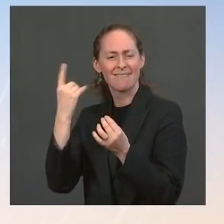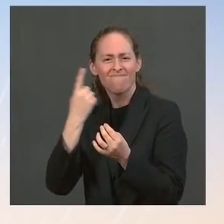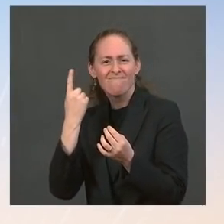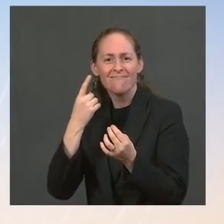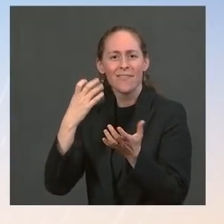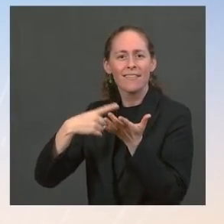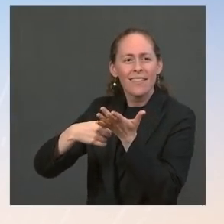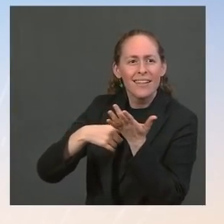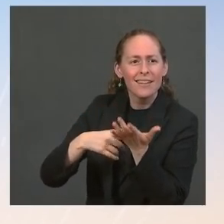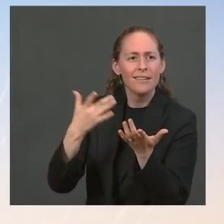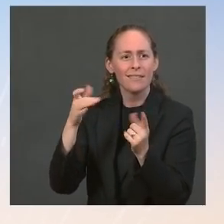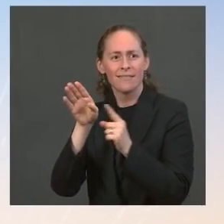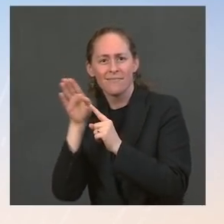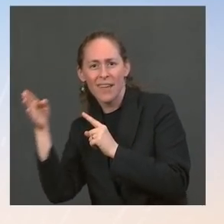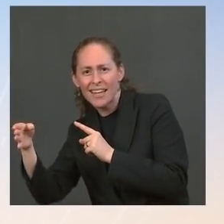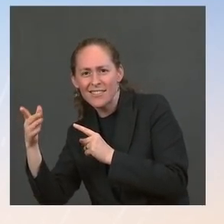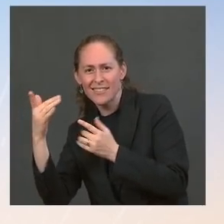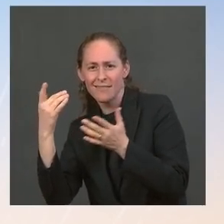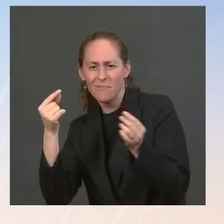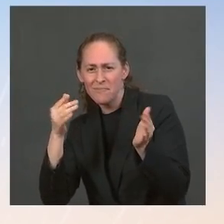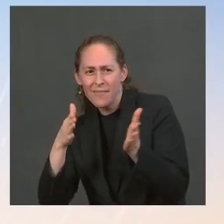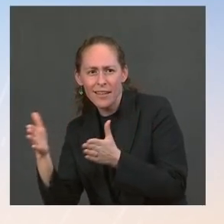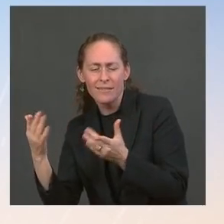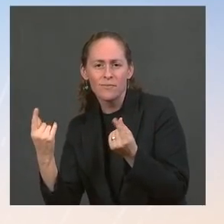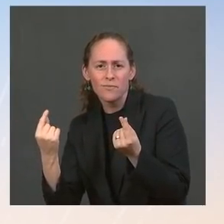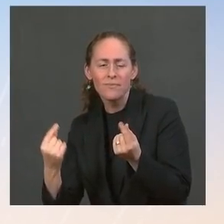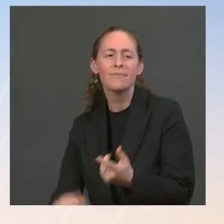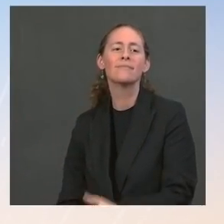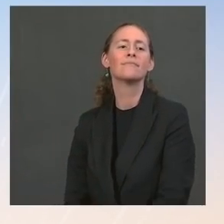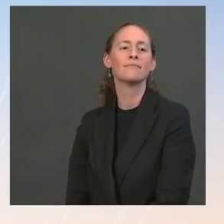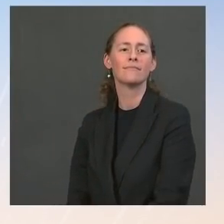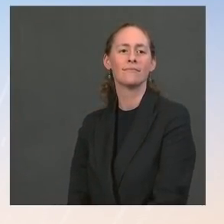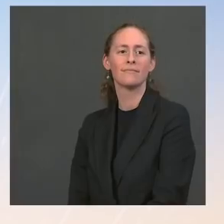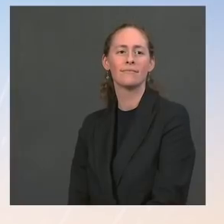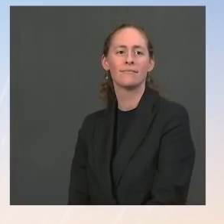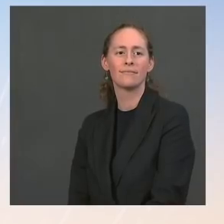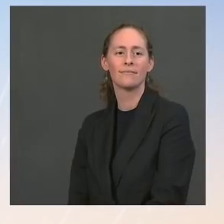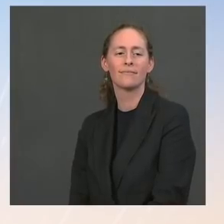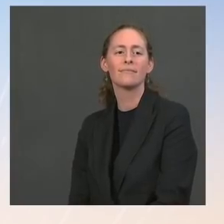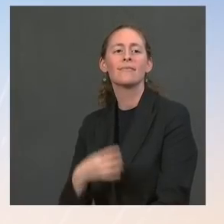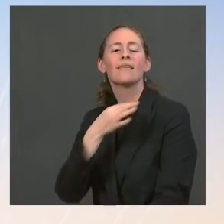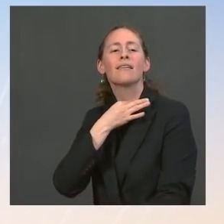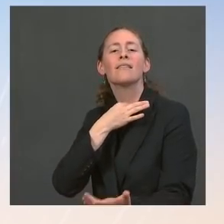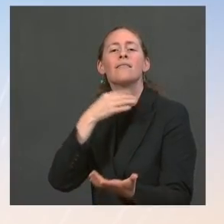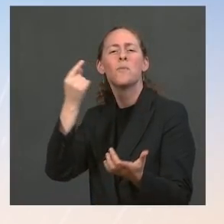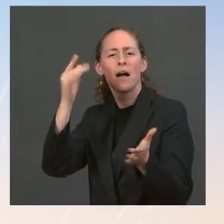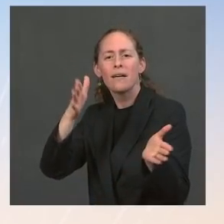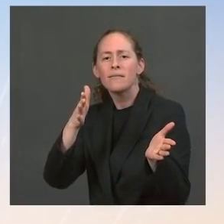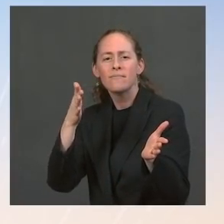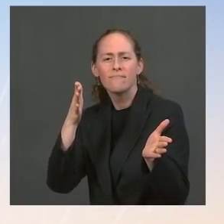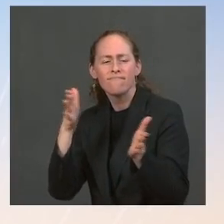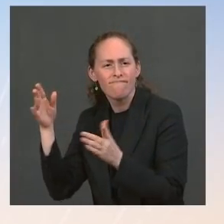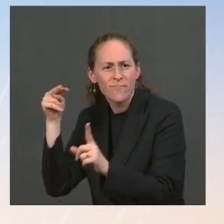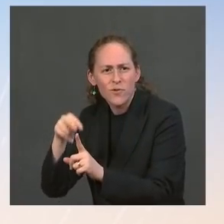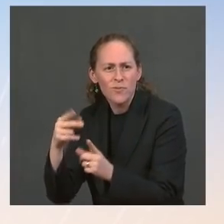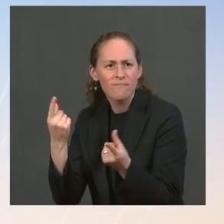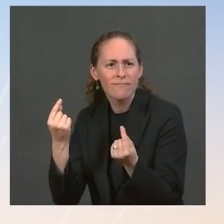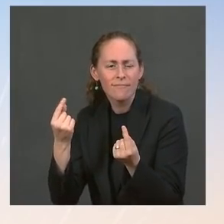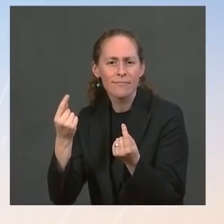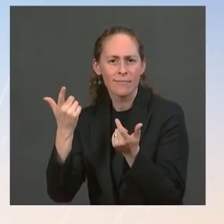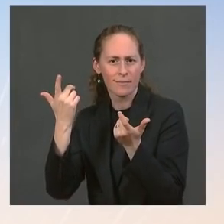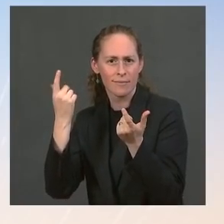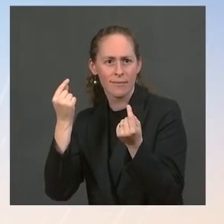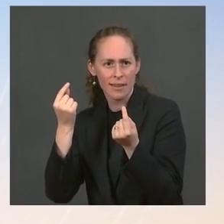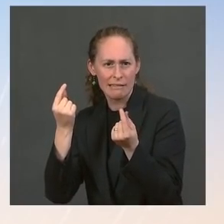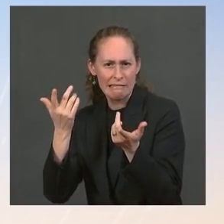package. Without getting into, or speaking for the senator, as you've said, what is the White House's position on, I guess, means testing in this package? Well,